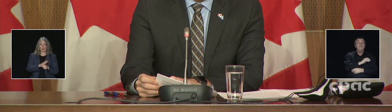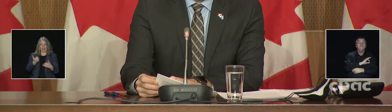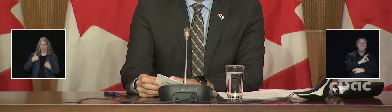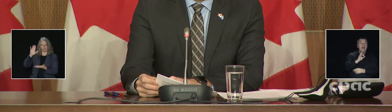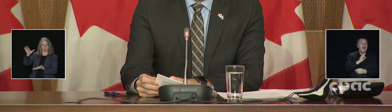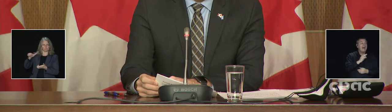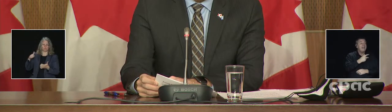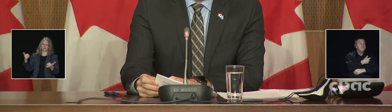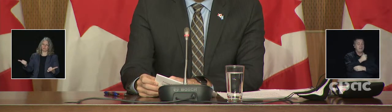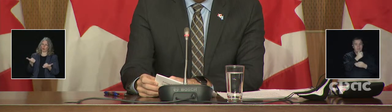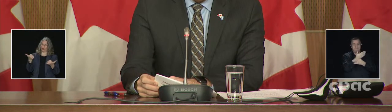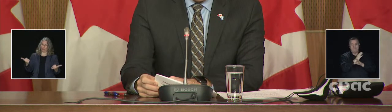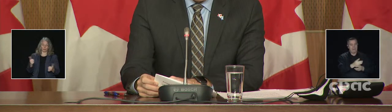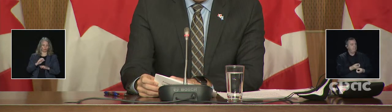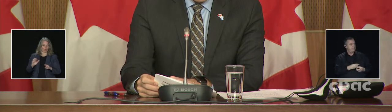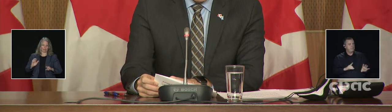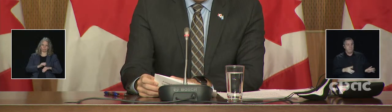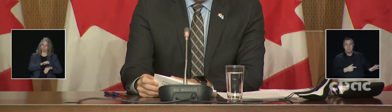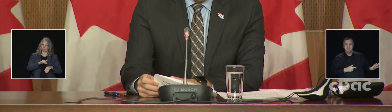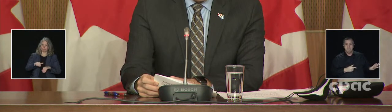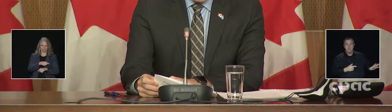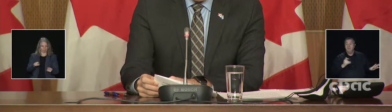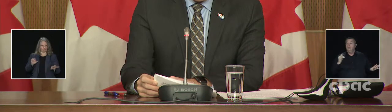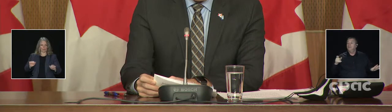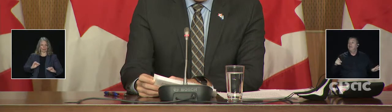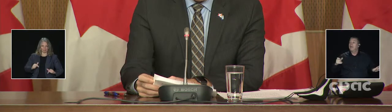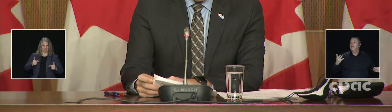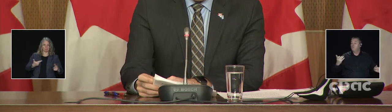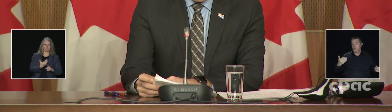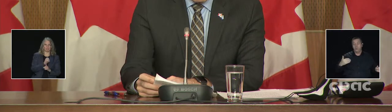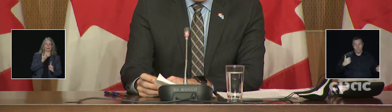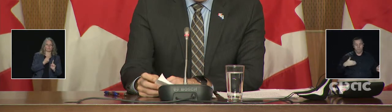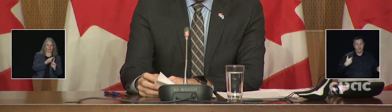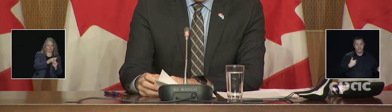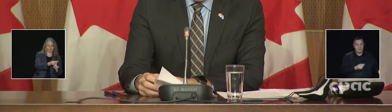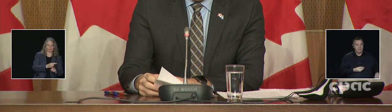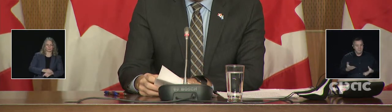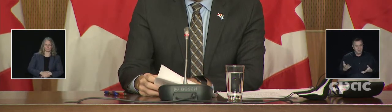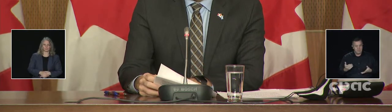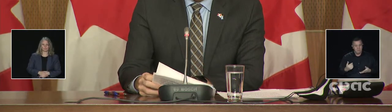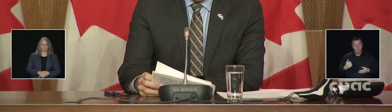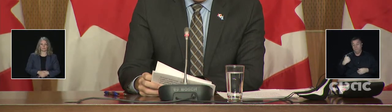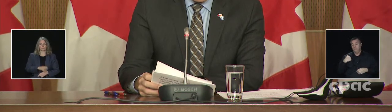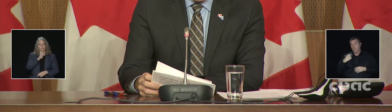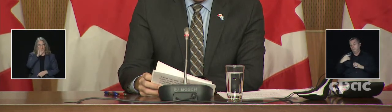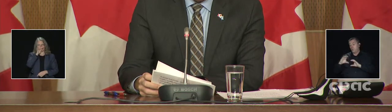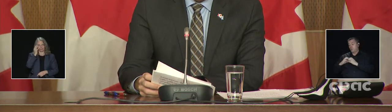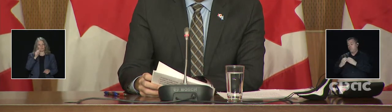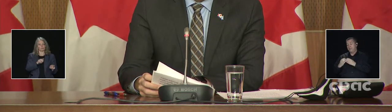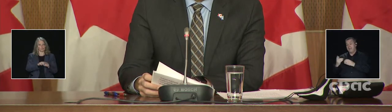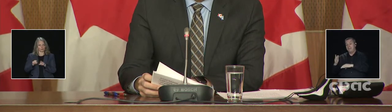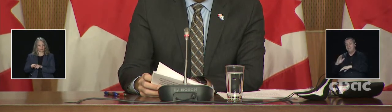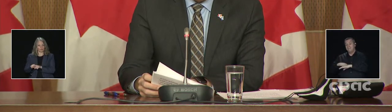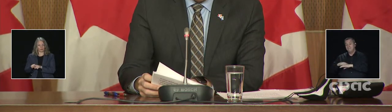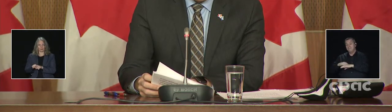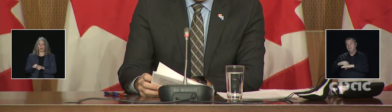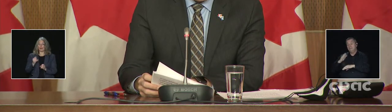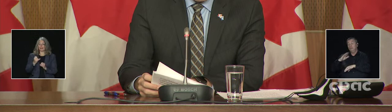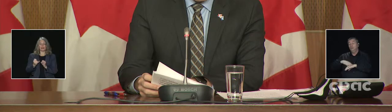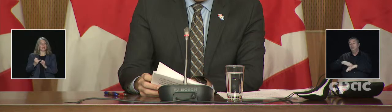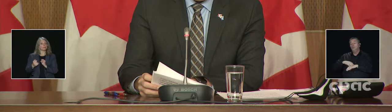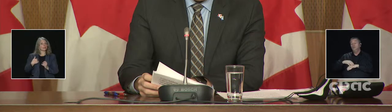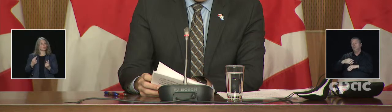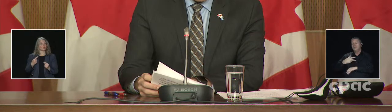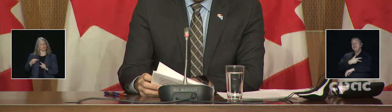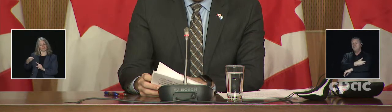and available for them to use. Finalement, j'aimerais revenir rapidement sur les recommandations du Comité aviseur national sur